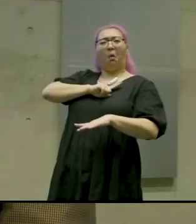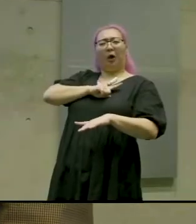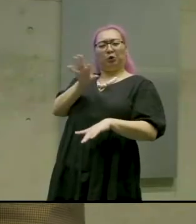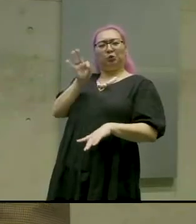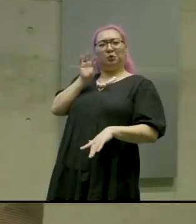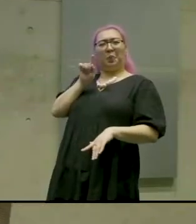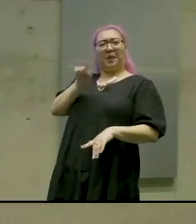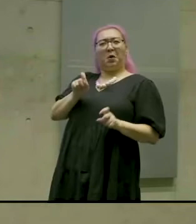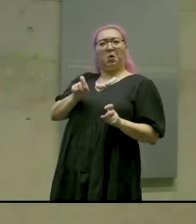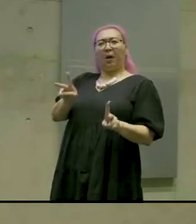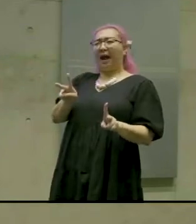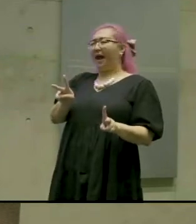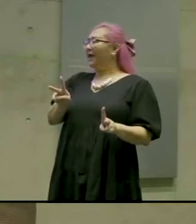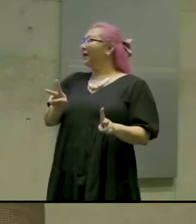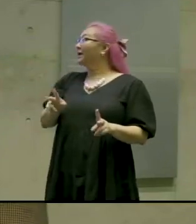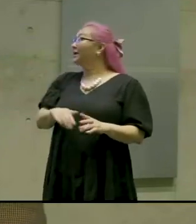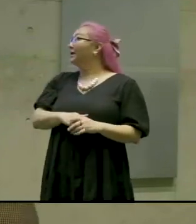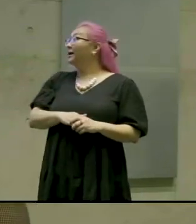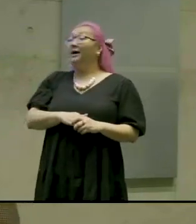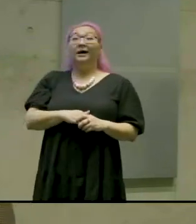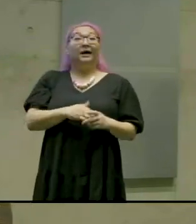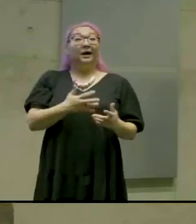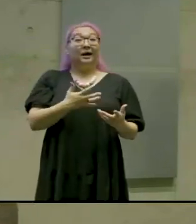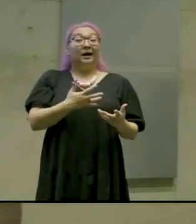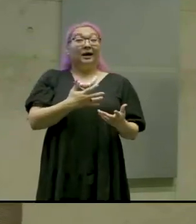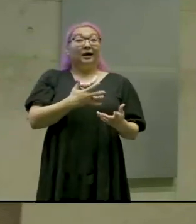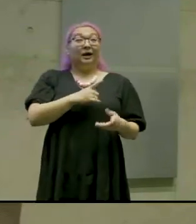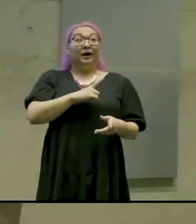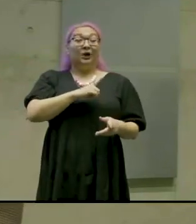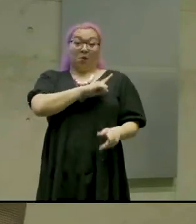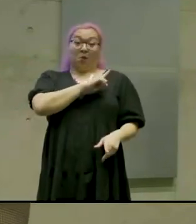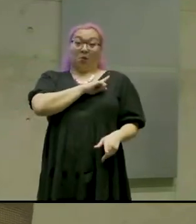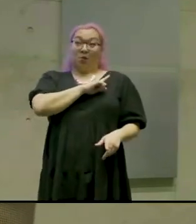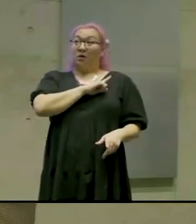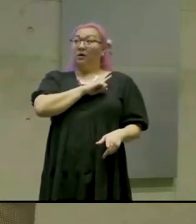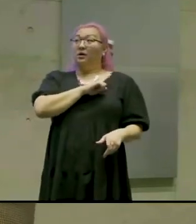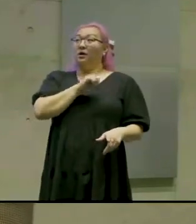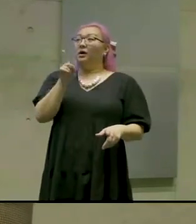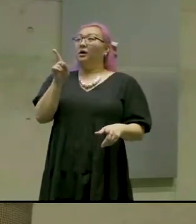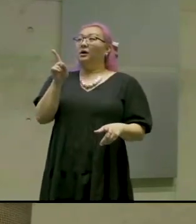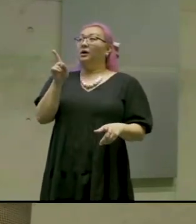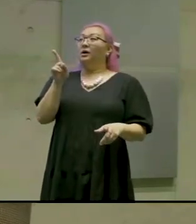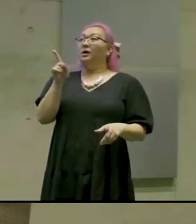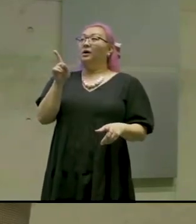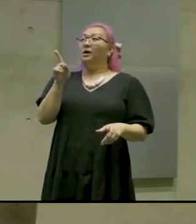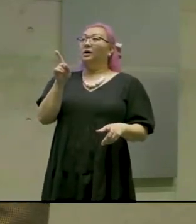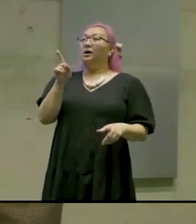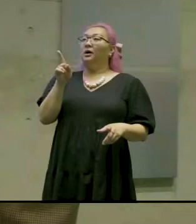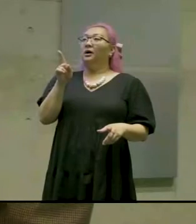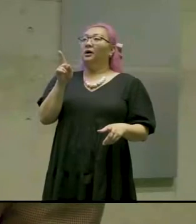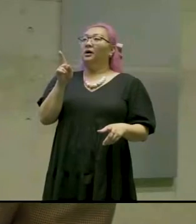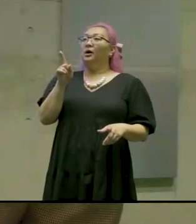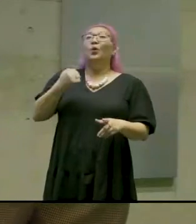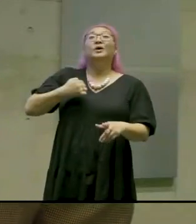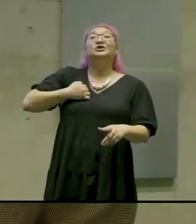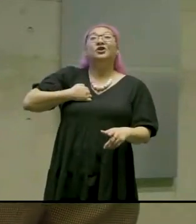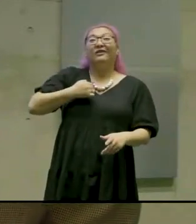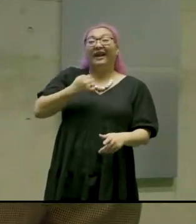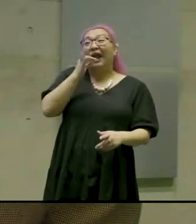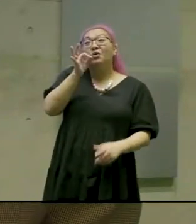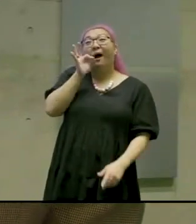notebook? Okay, so why I wanted to have the... I'm sorry, could I ask you to ask that again, but I've switched the mic on this